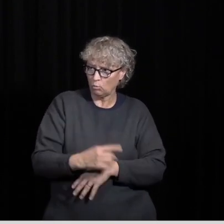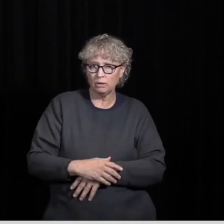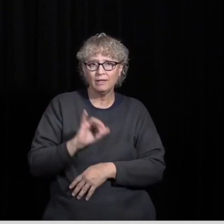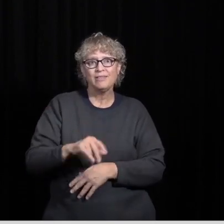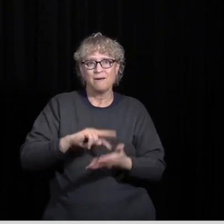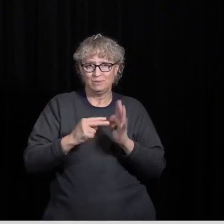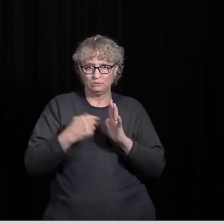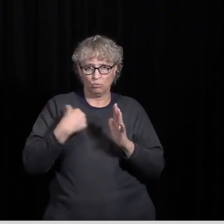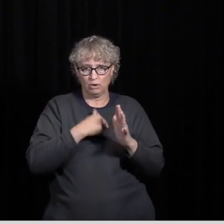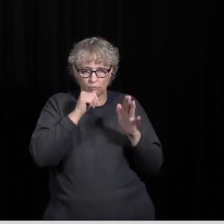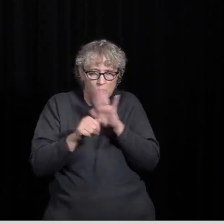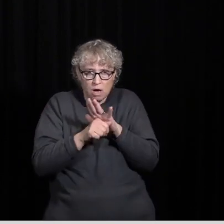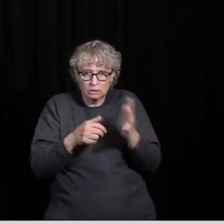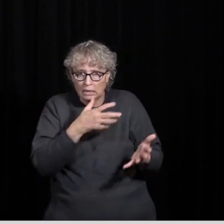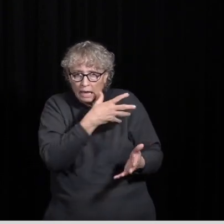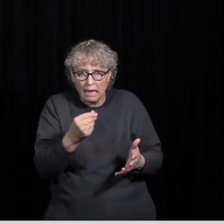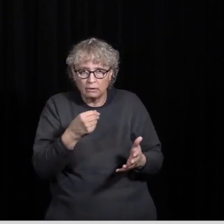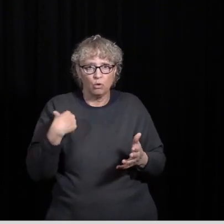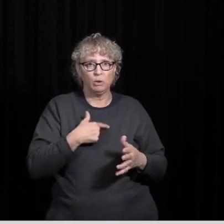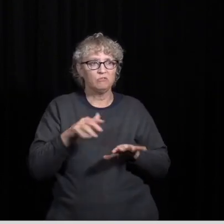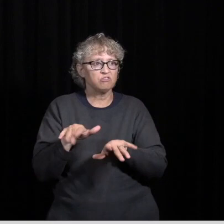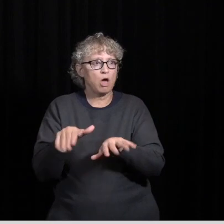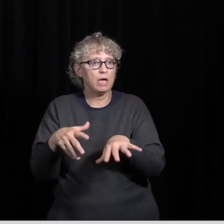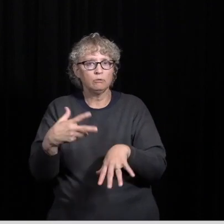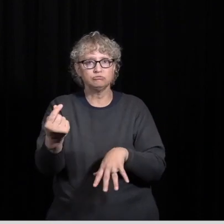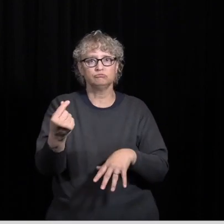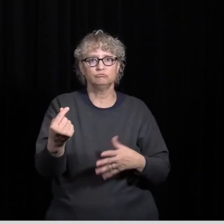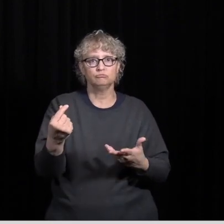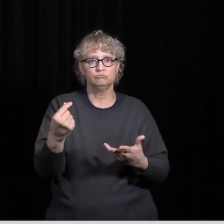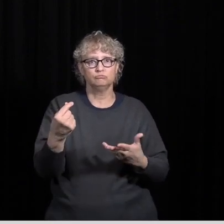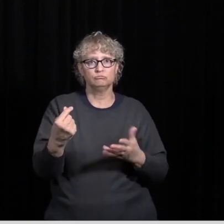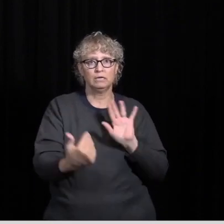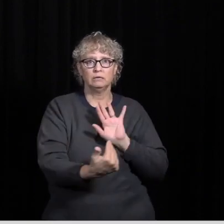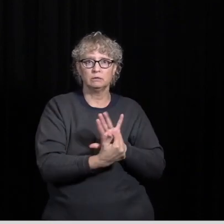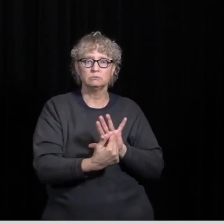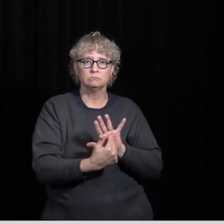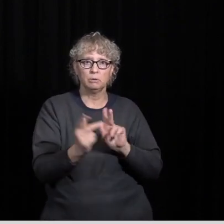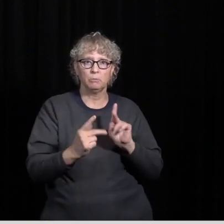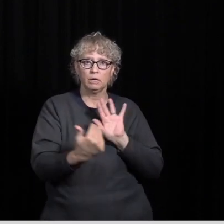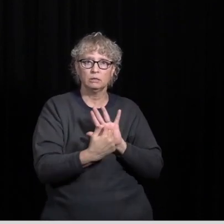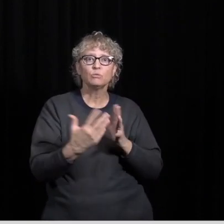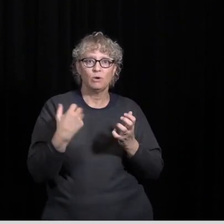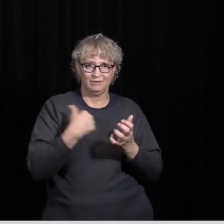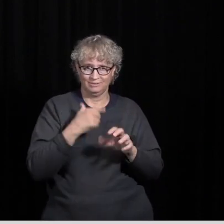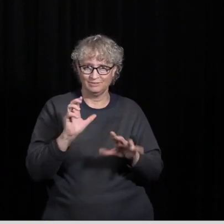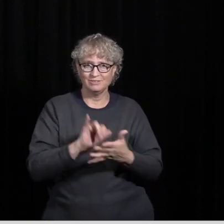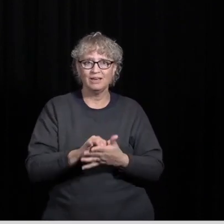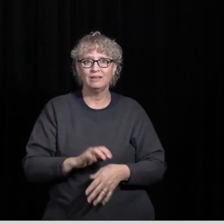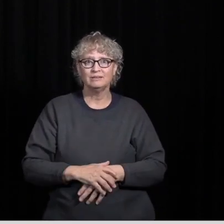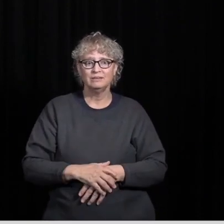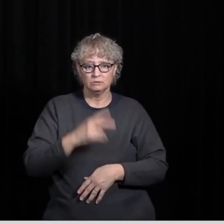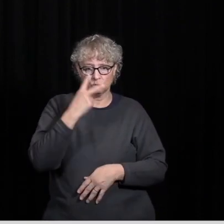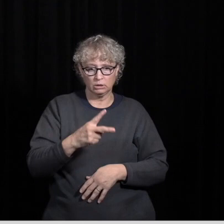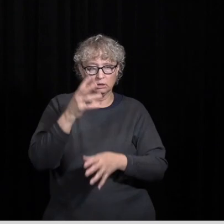hidden the shadows like the bird flying away from the hunter, just like the attacker wants us to do. So this is what we see. So